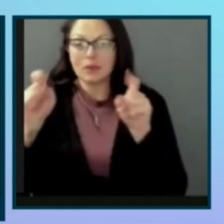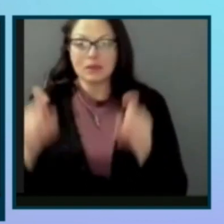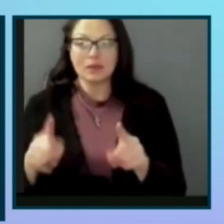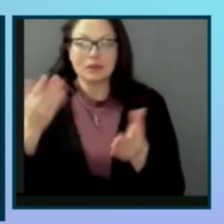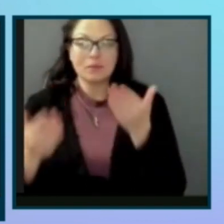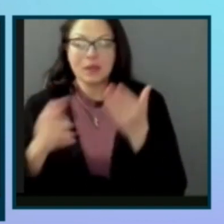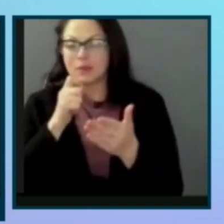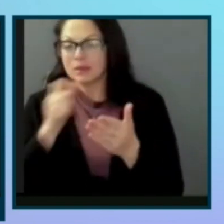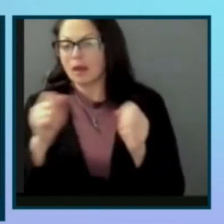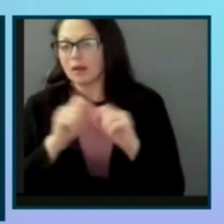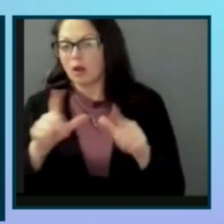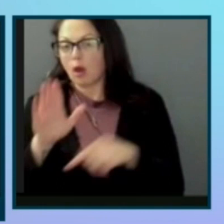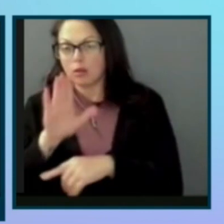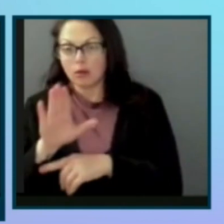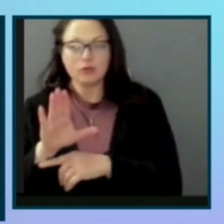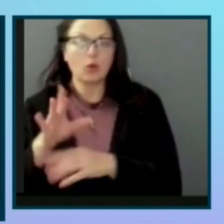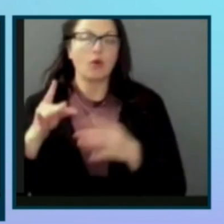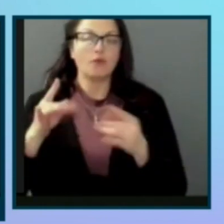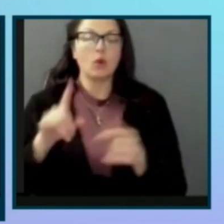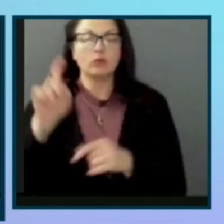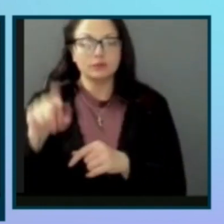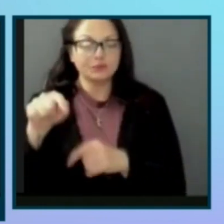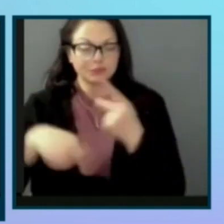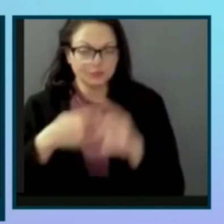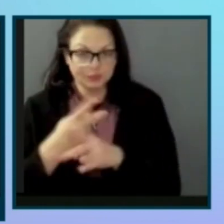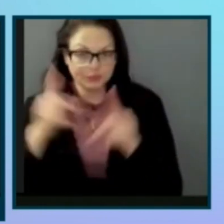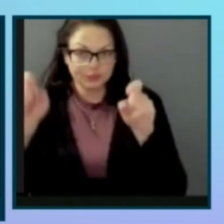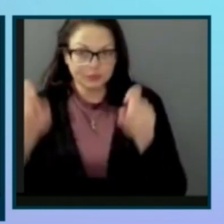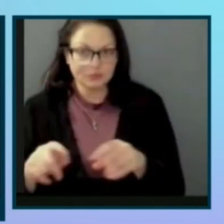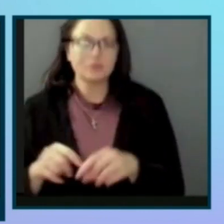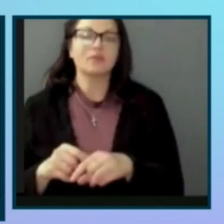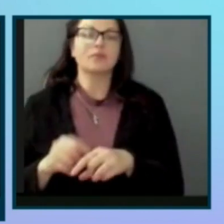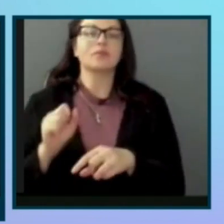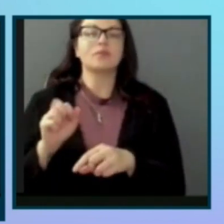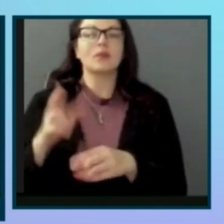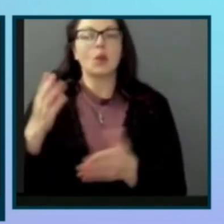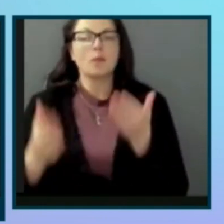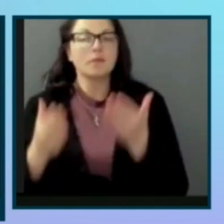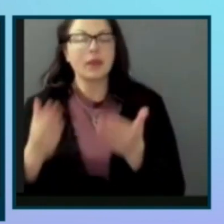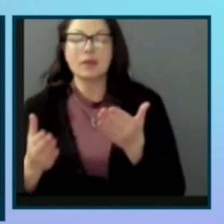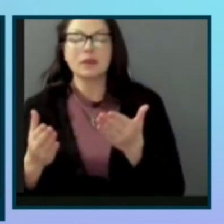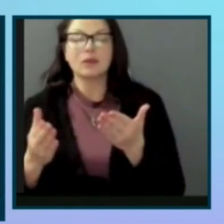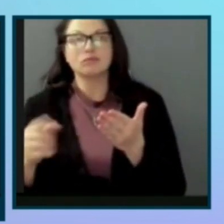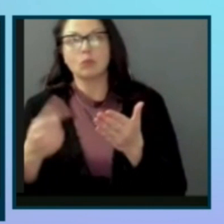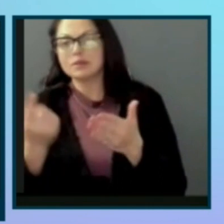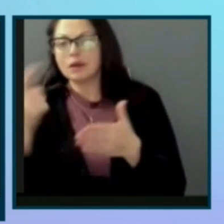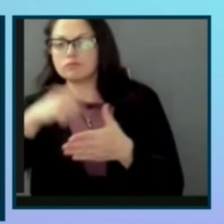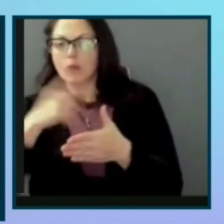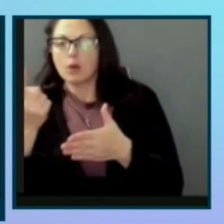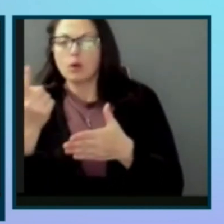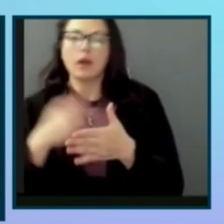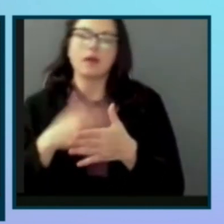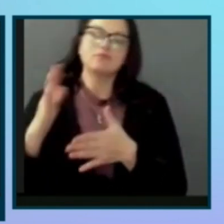your flows need this type of testing, but perhaps those that are highly prioritized would really benefit from this